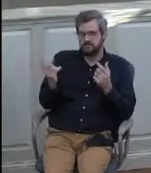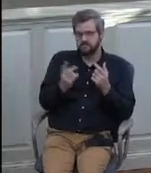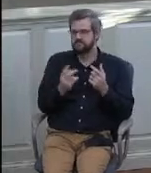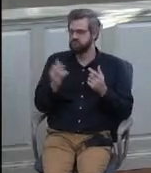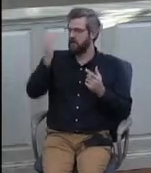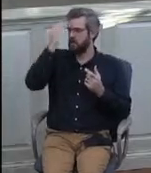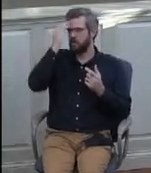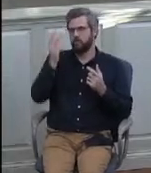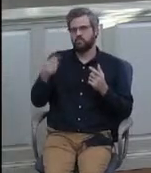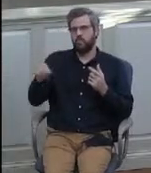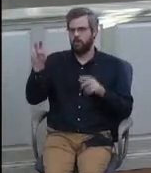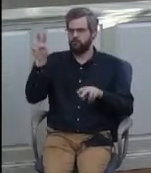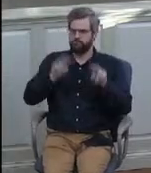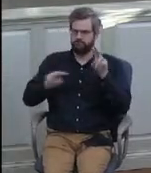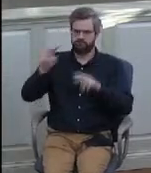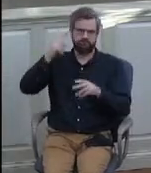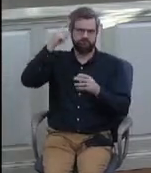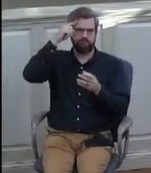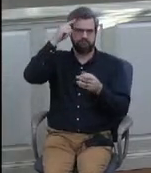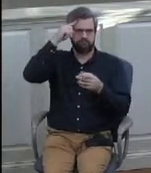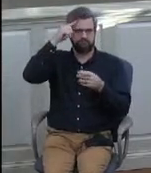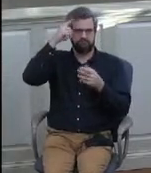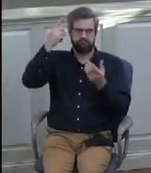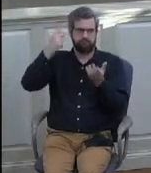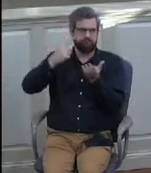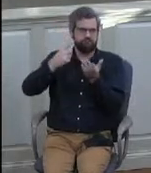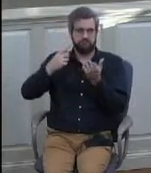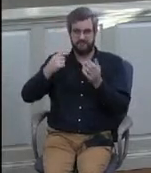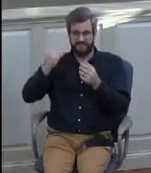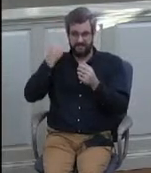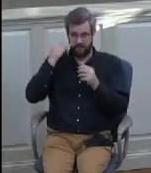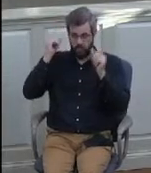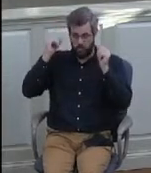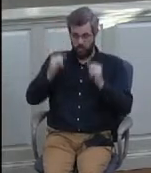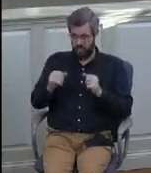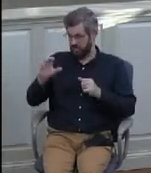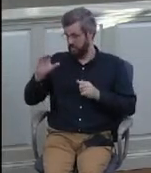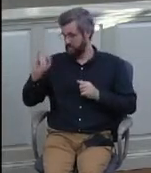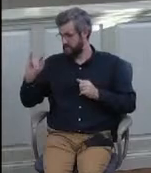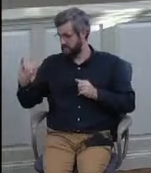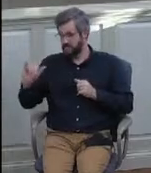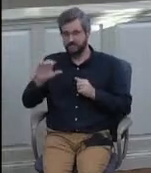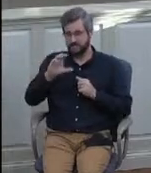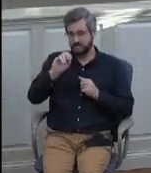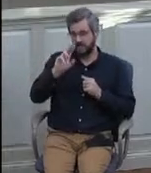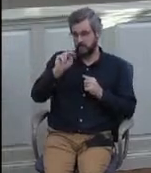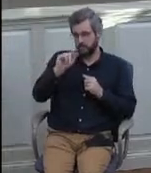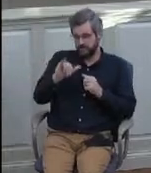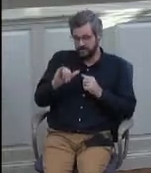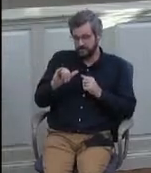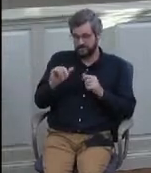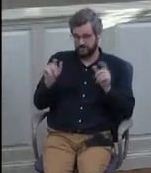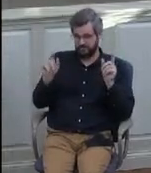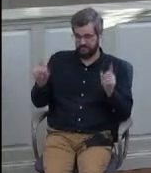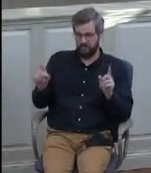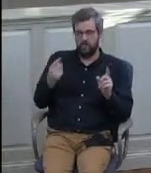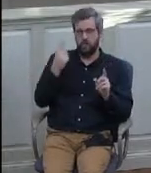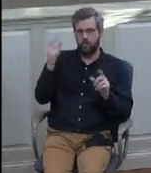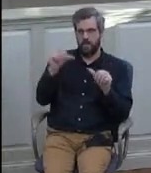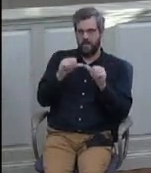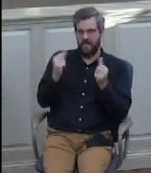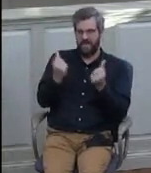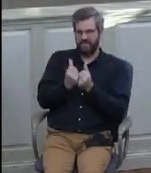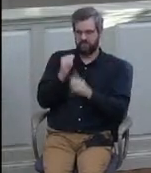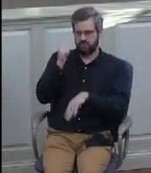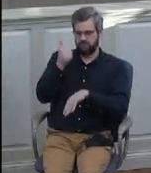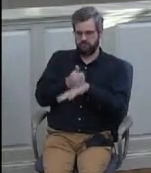this, I know you do, and think about it, but if we could ever have the joint ability to have an agency who is supported